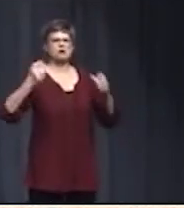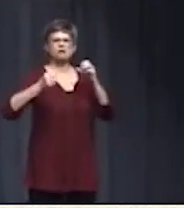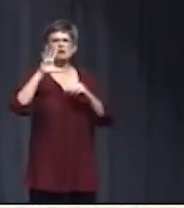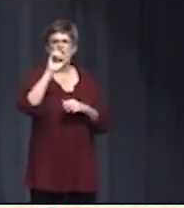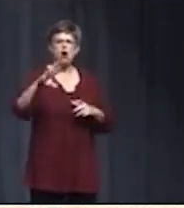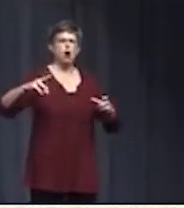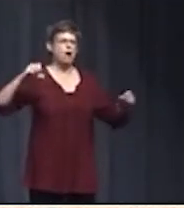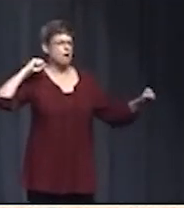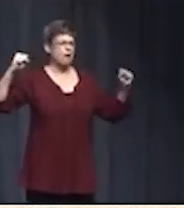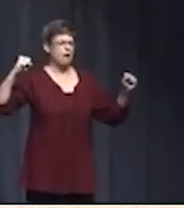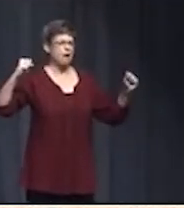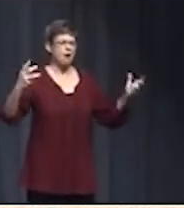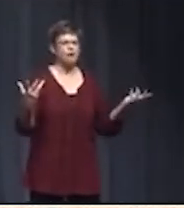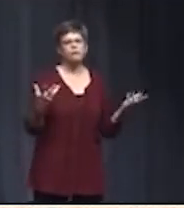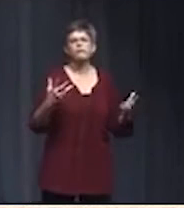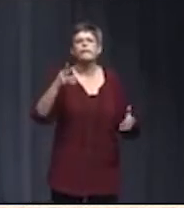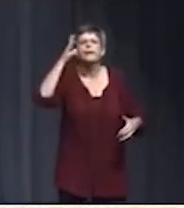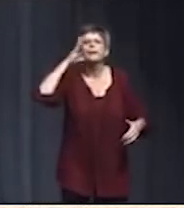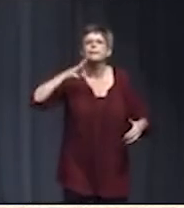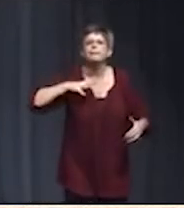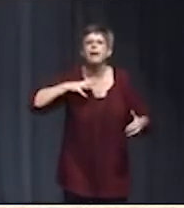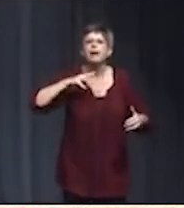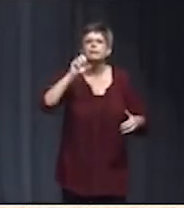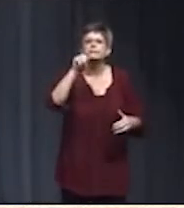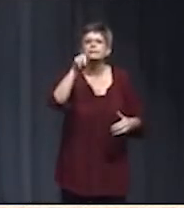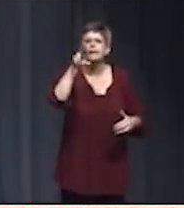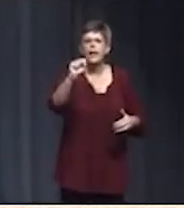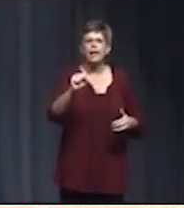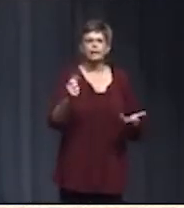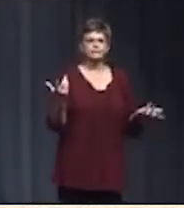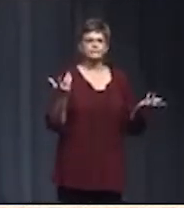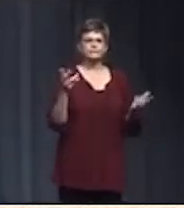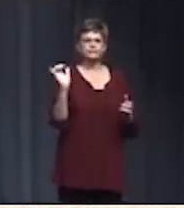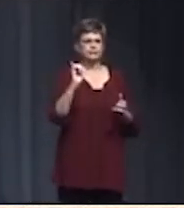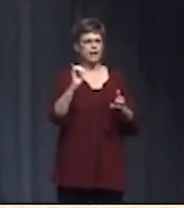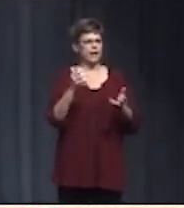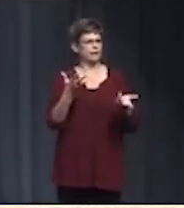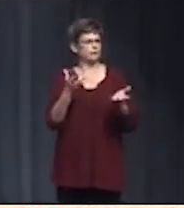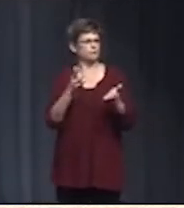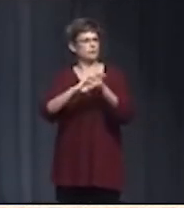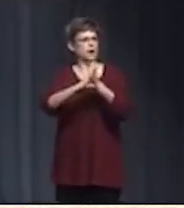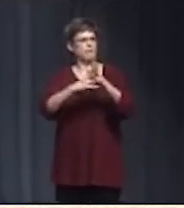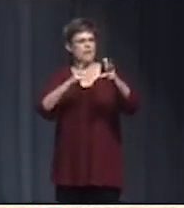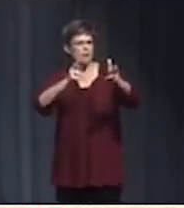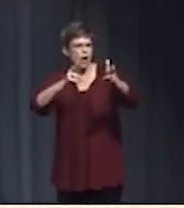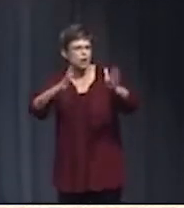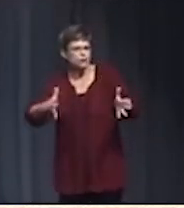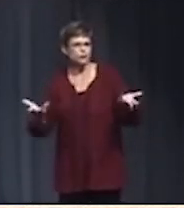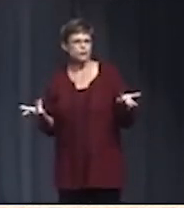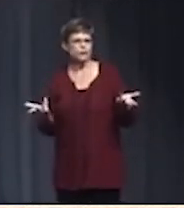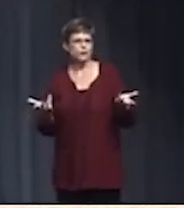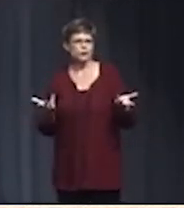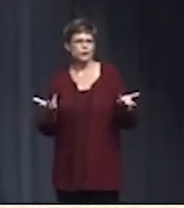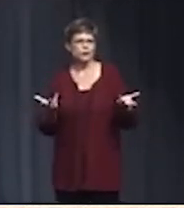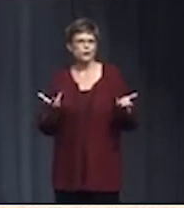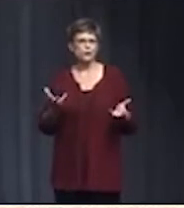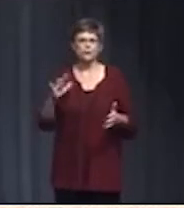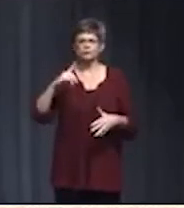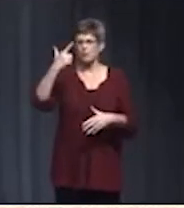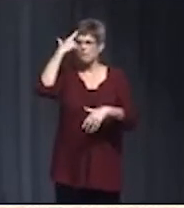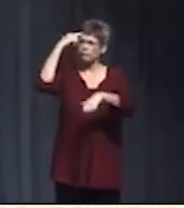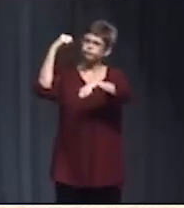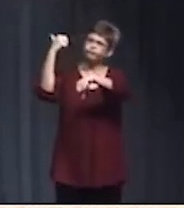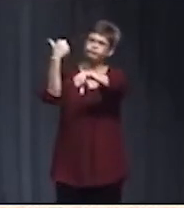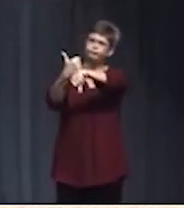It's man status. It's being the hunter in the hunter-gatherer society. That is something, the mindset that